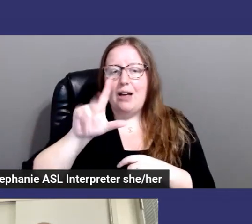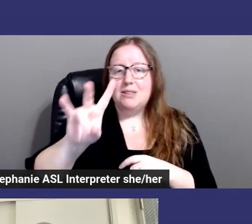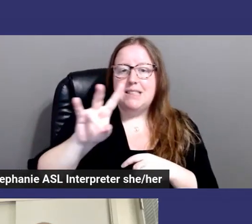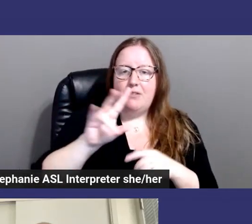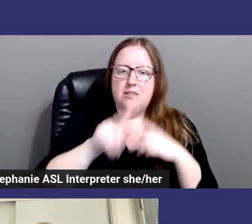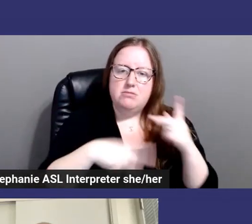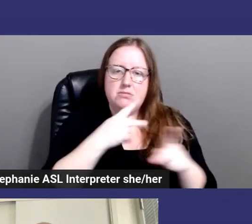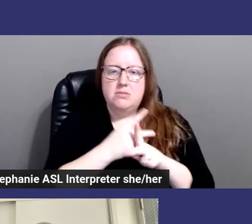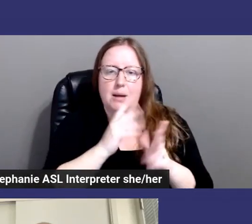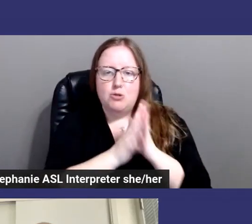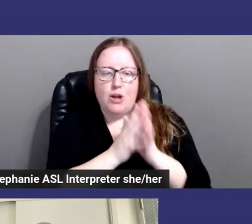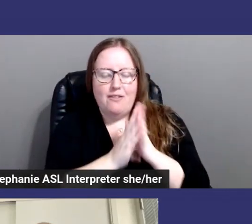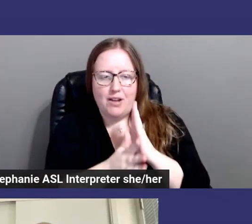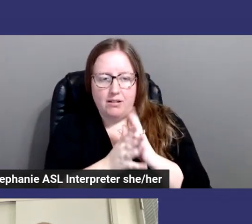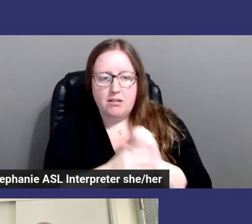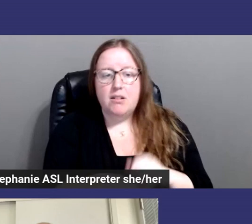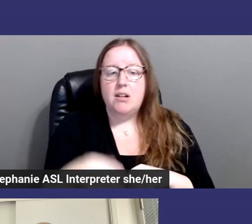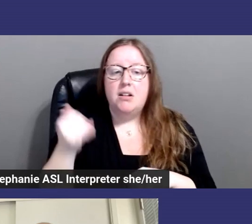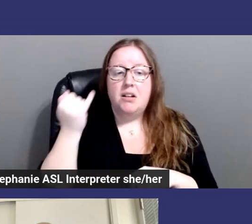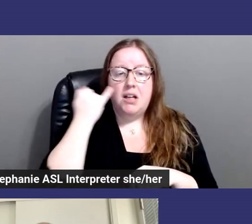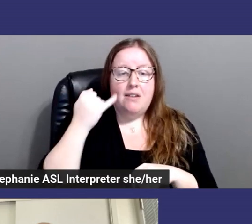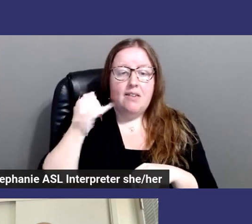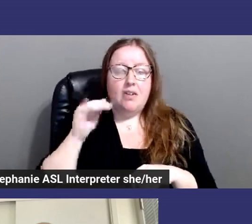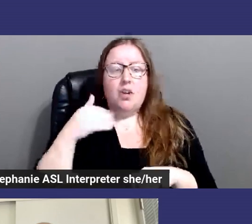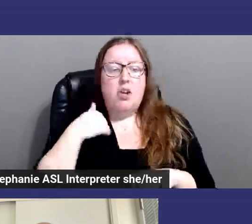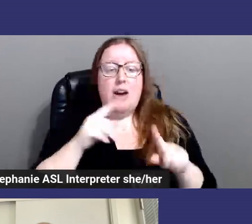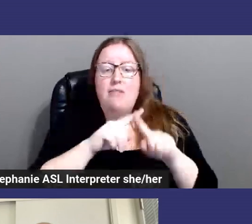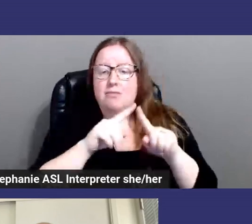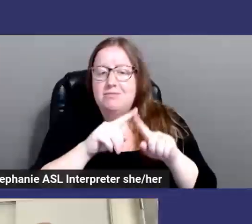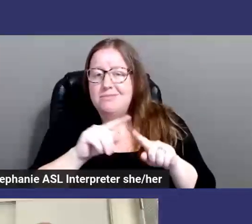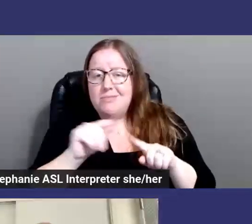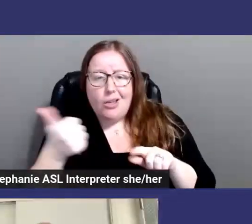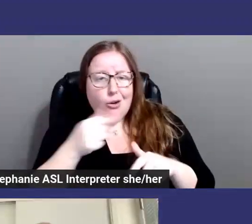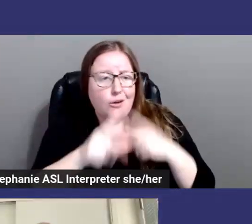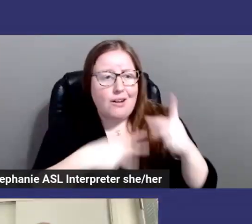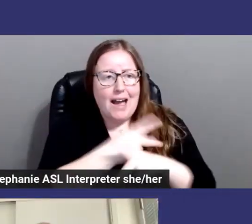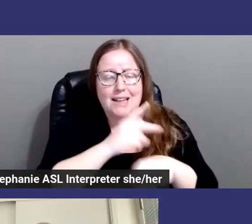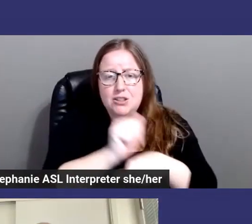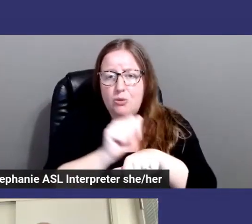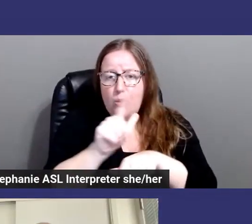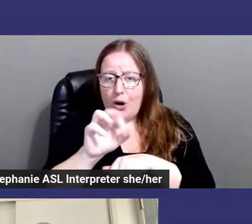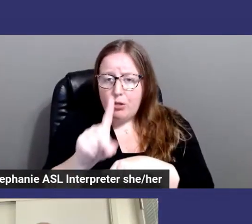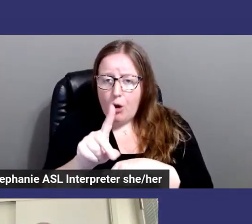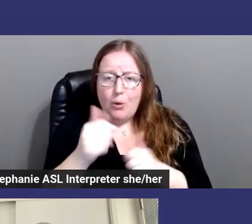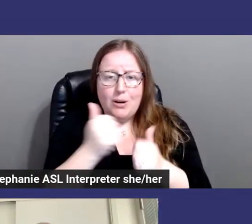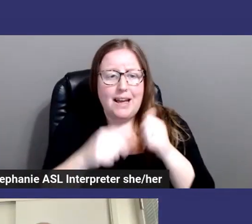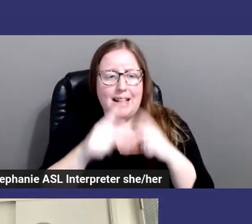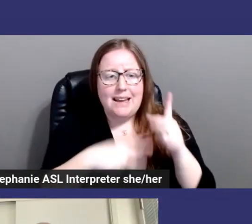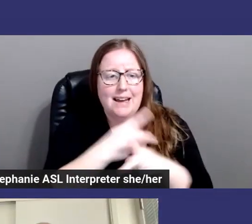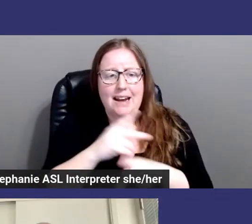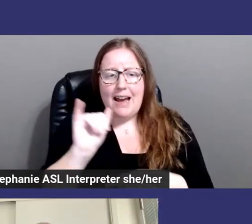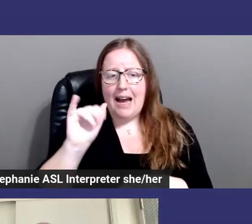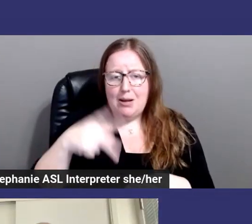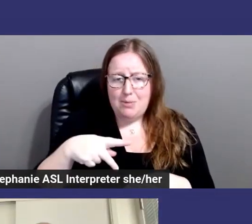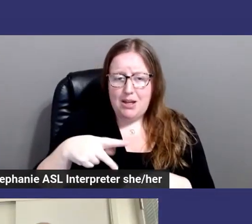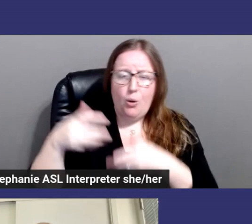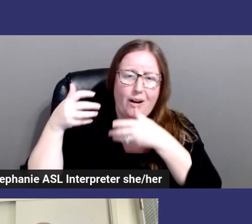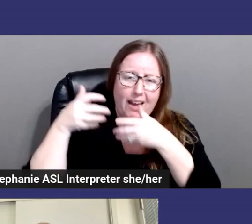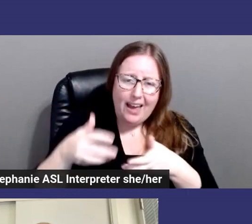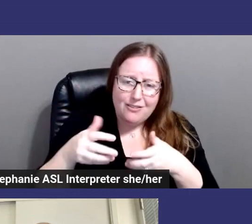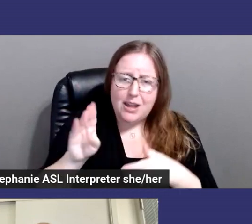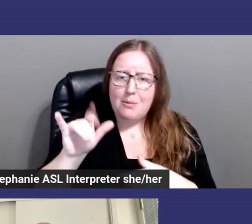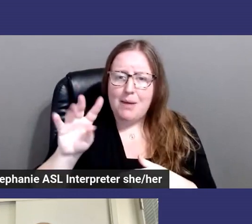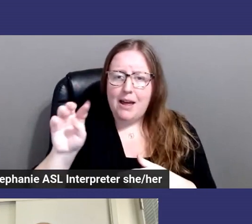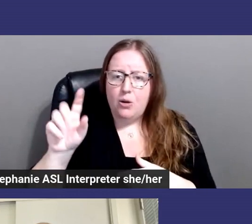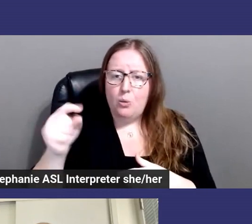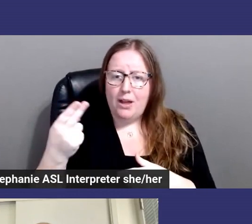traffic. If you have TCP workloads, UDP workloads, you're doing any kind of IP or super bandwidth heavy type stuff that you just want to